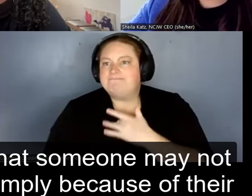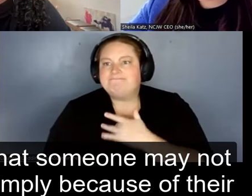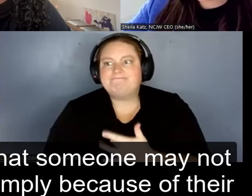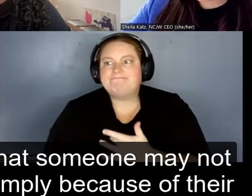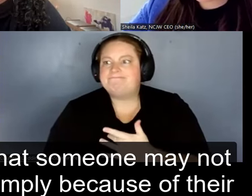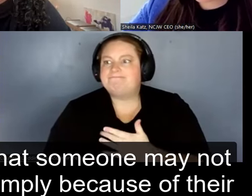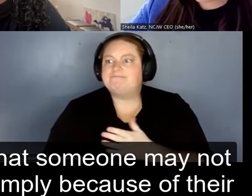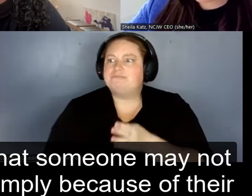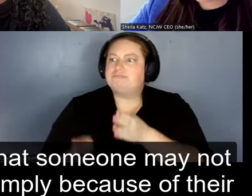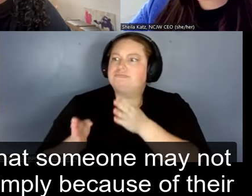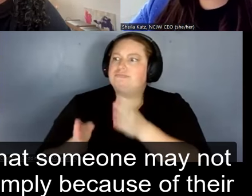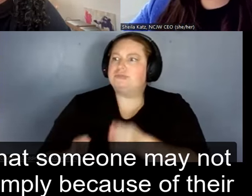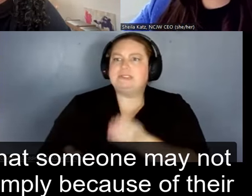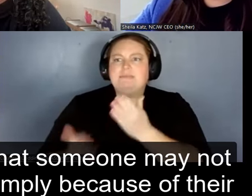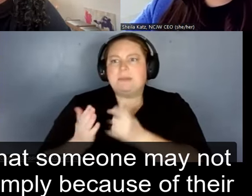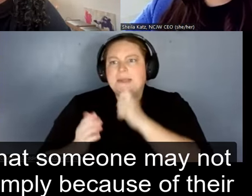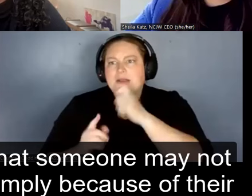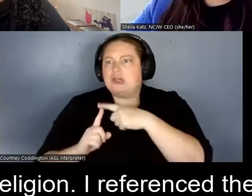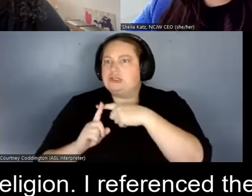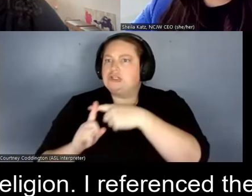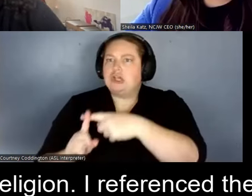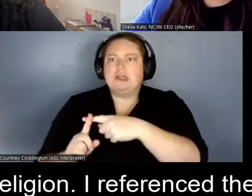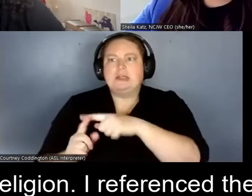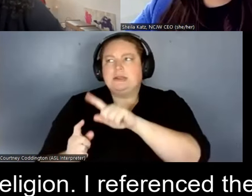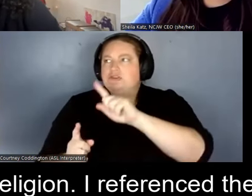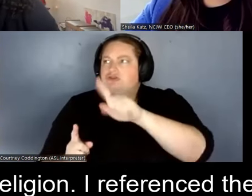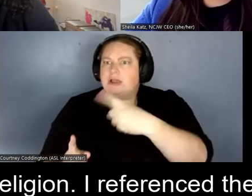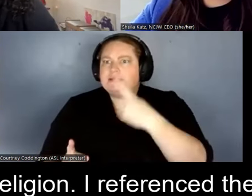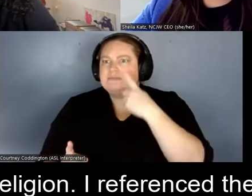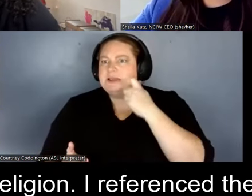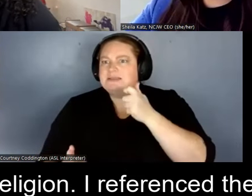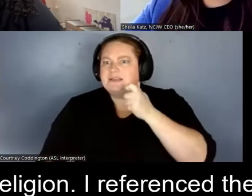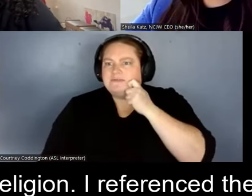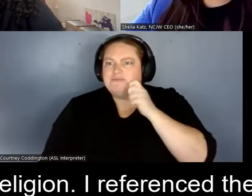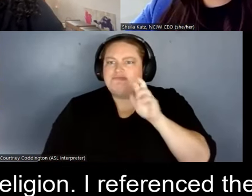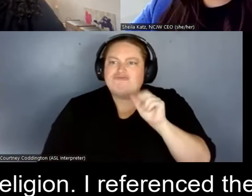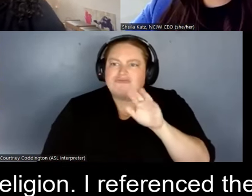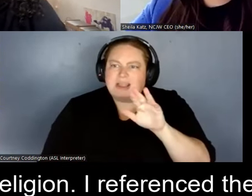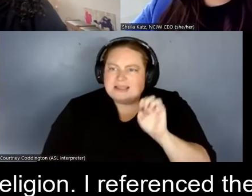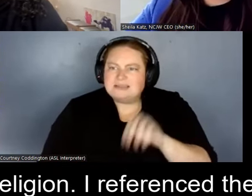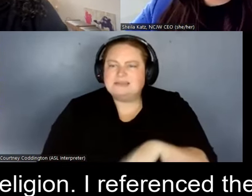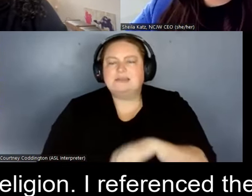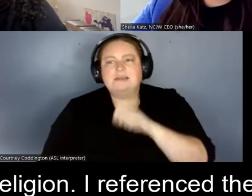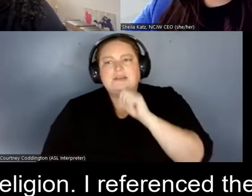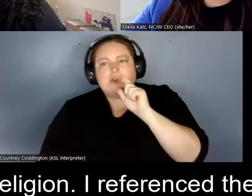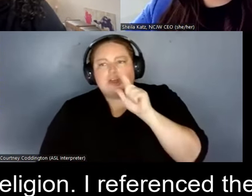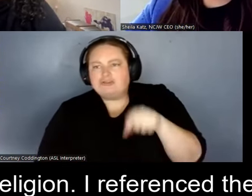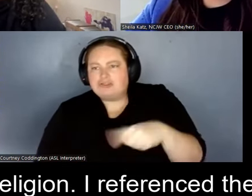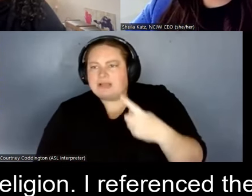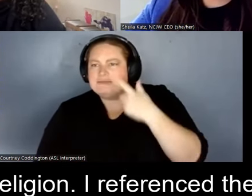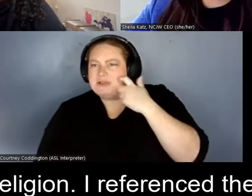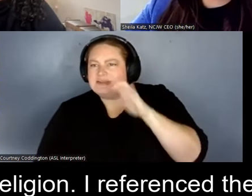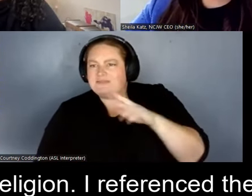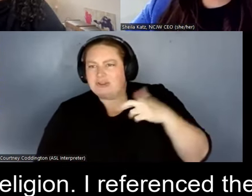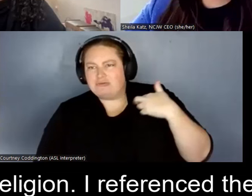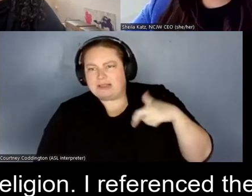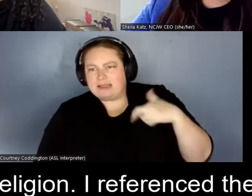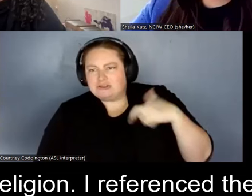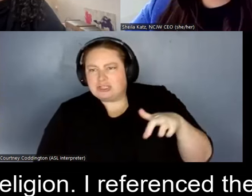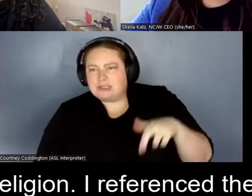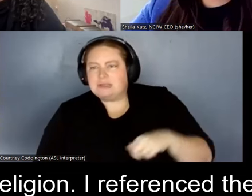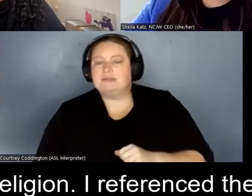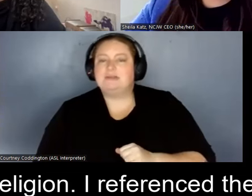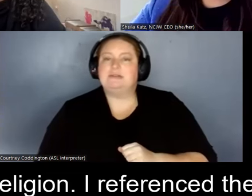been targeted simply because of their race or solely because of their religion. I